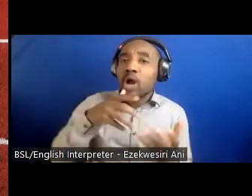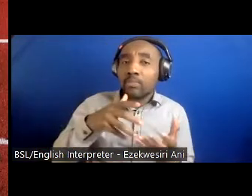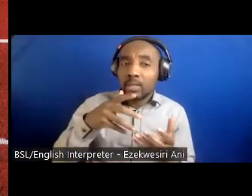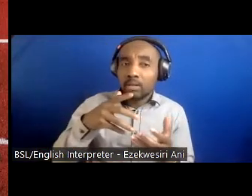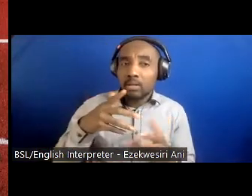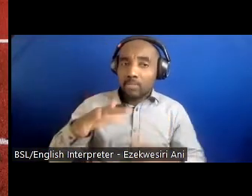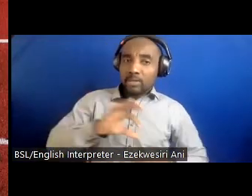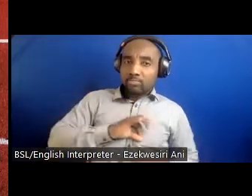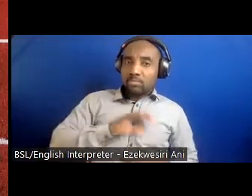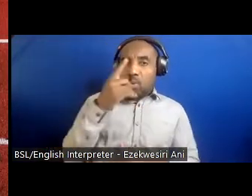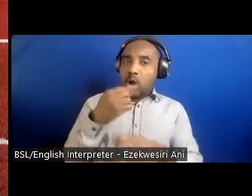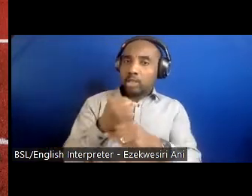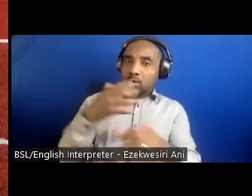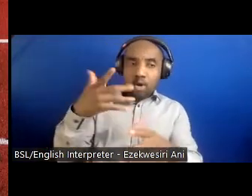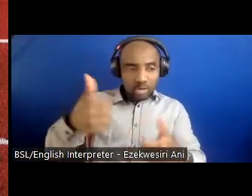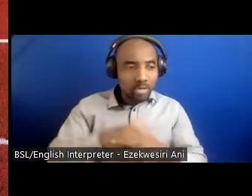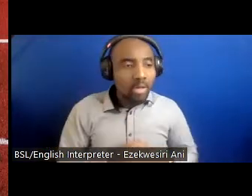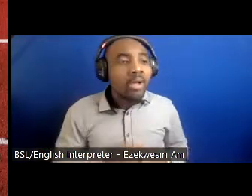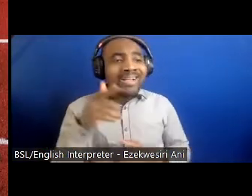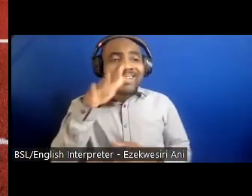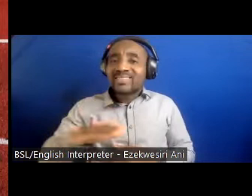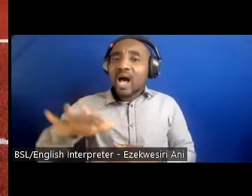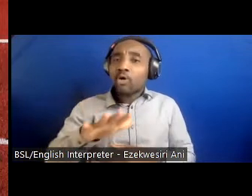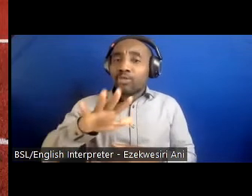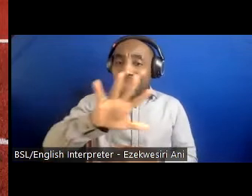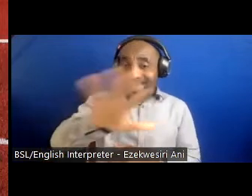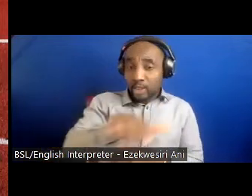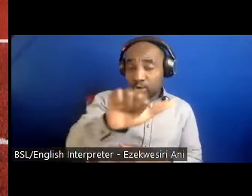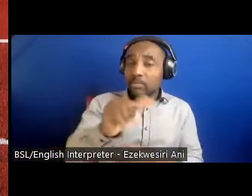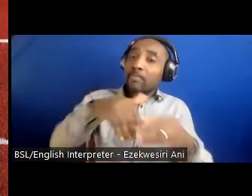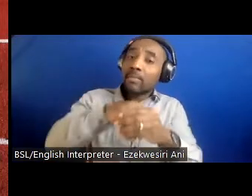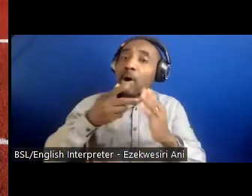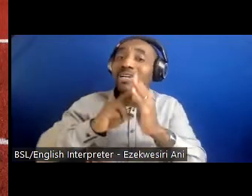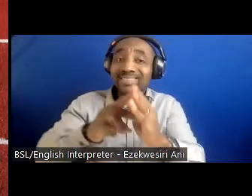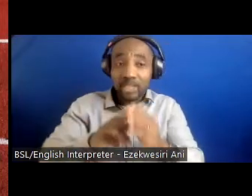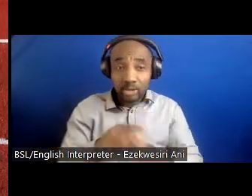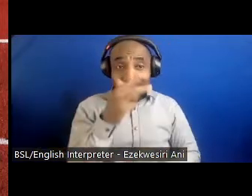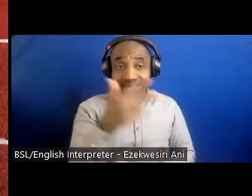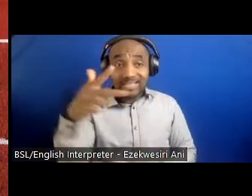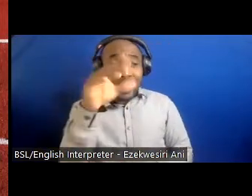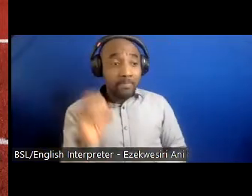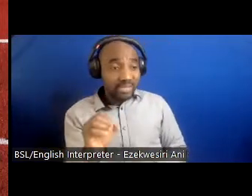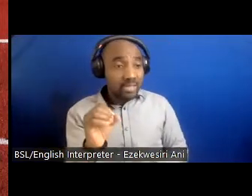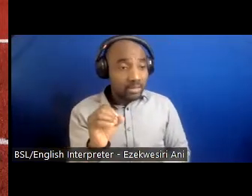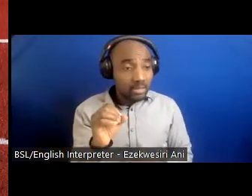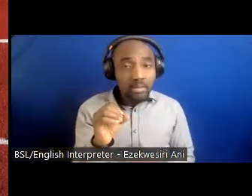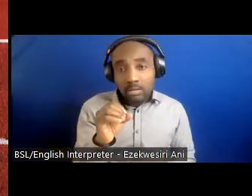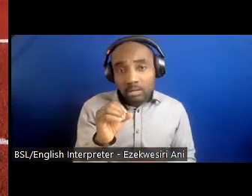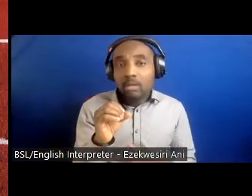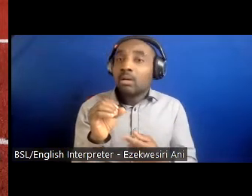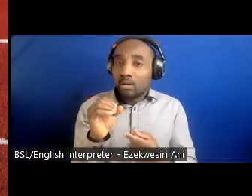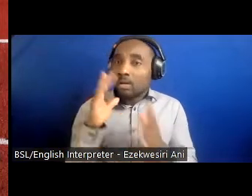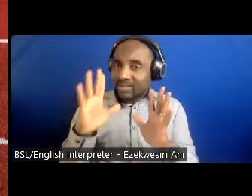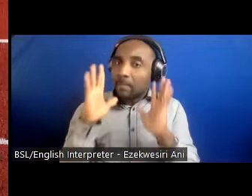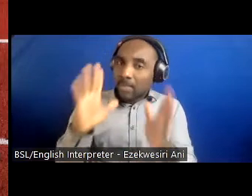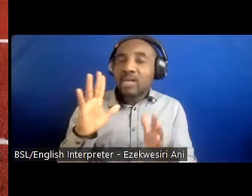with South Asian associate member organisations, 88% of our respondents agreed that there should be more South Asian